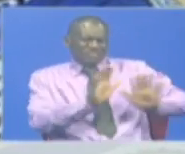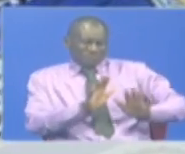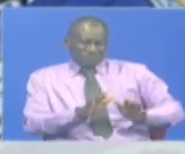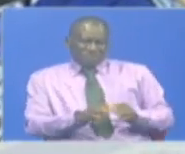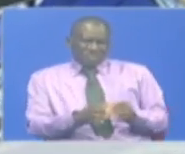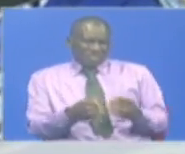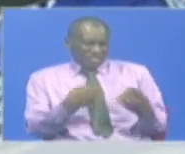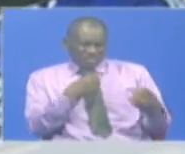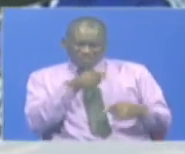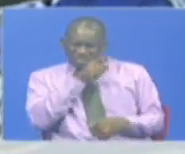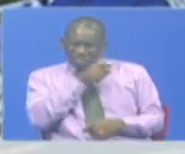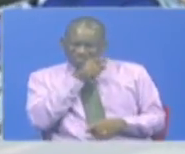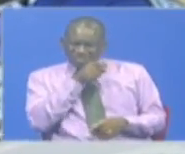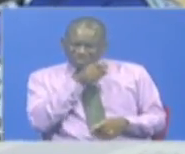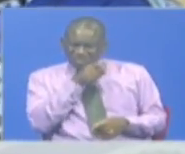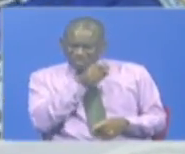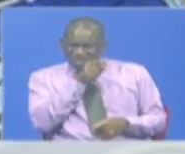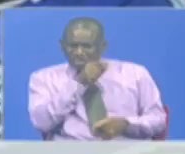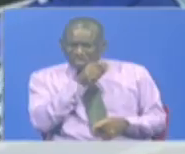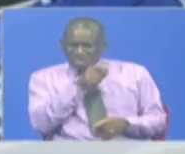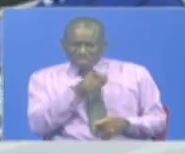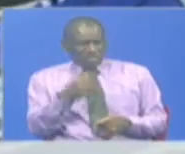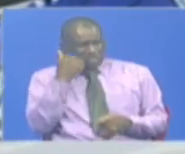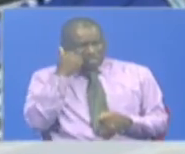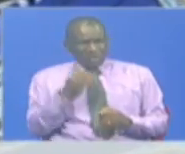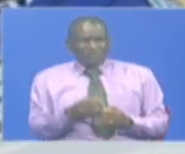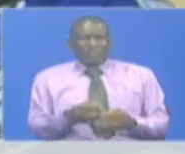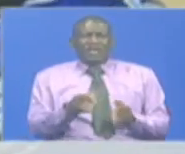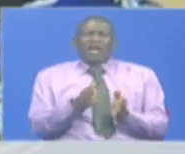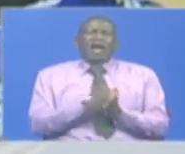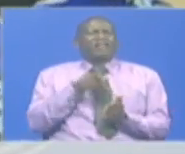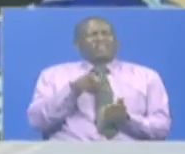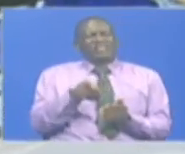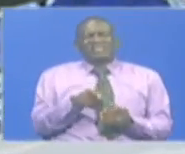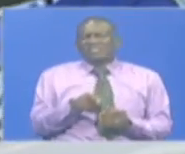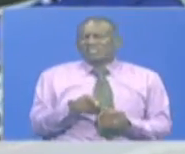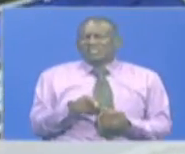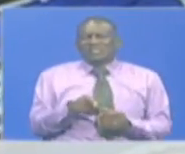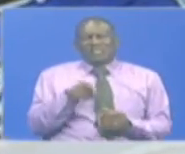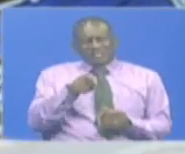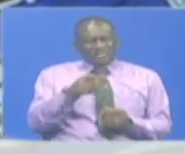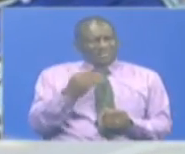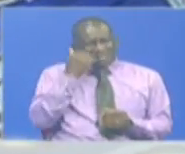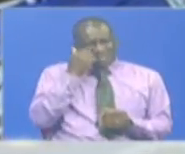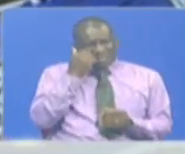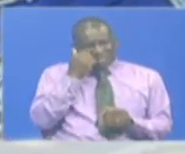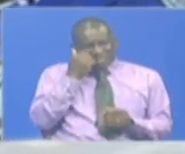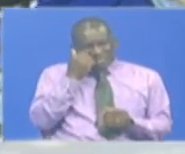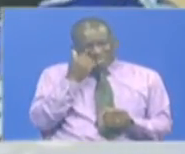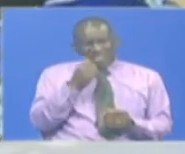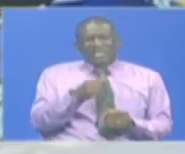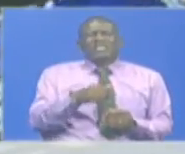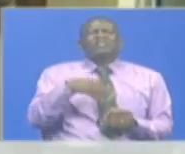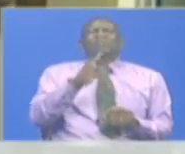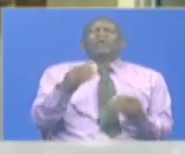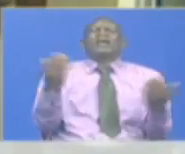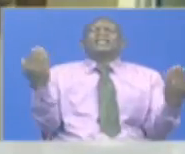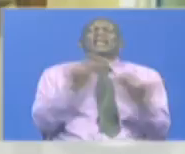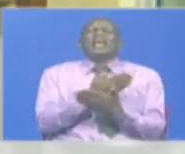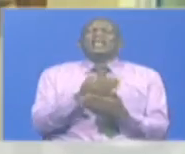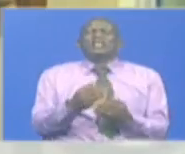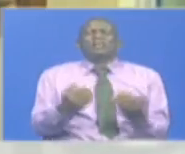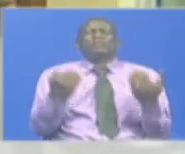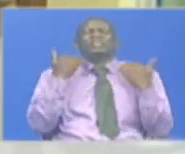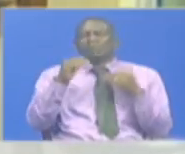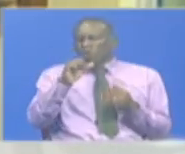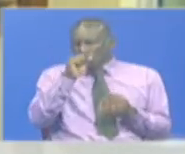kando huyu onekana. Na ujio ugonjwa uzidi usiku. Na kila mtu amelala, kila mtu anakusikia unakohoa. And like